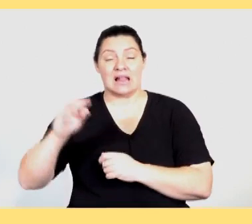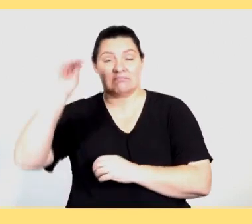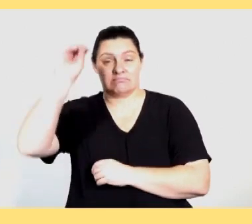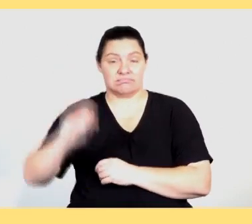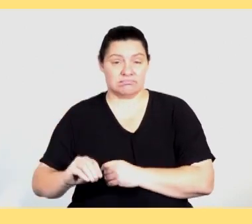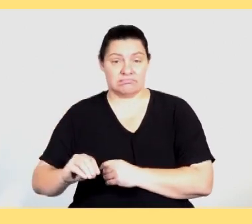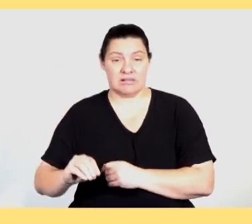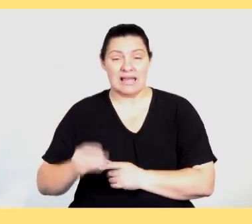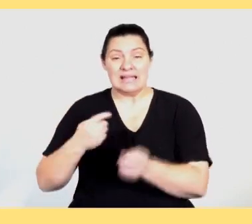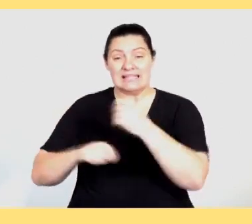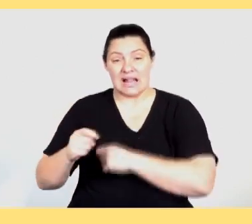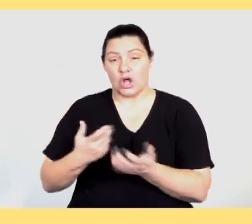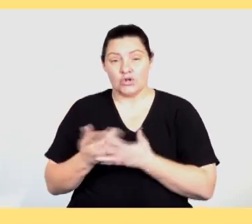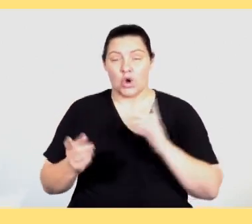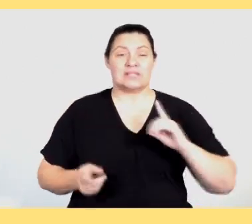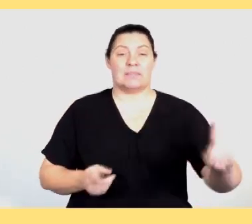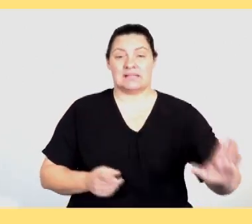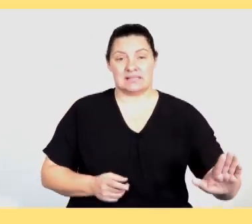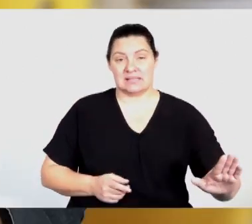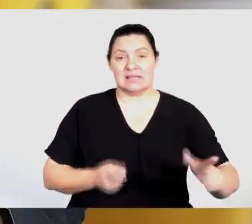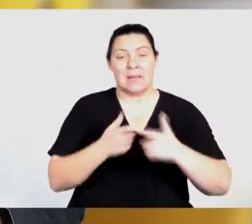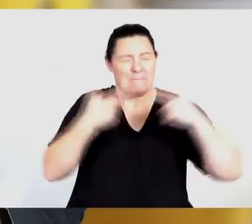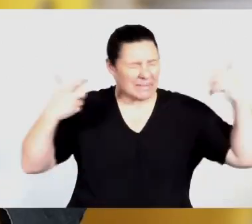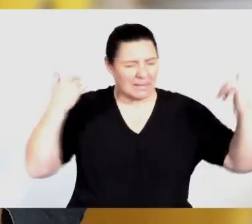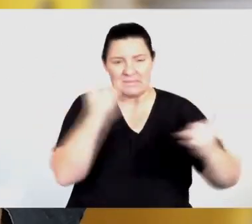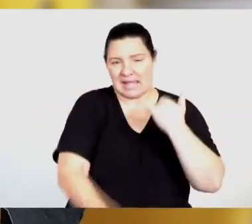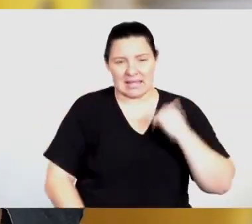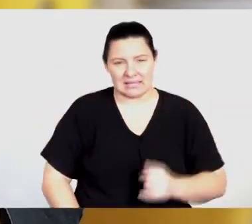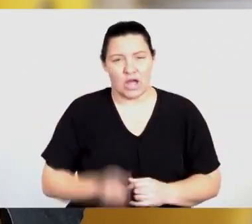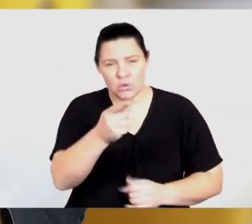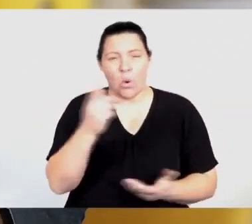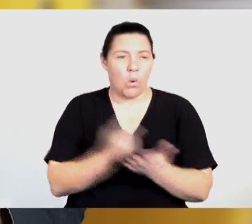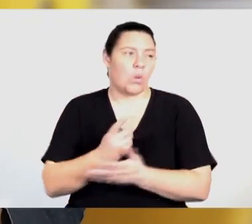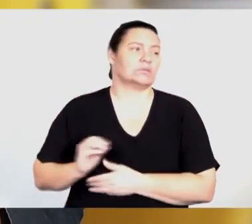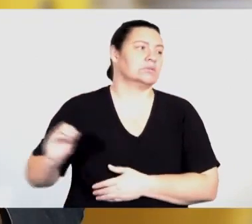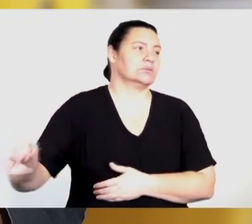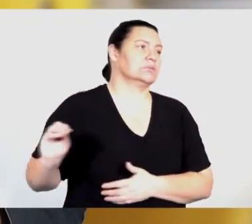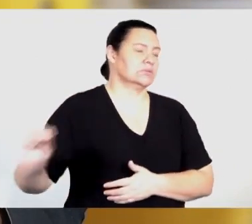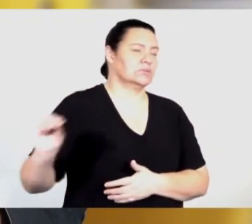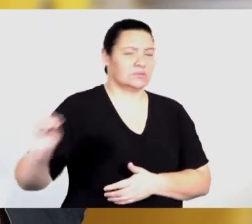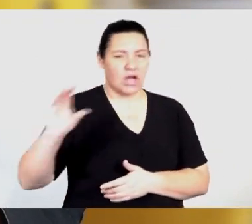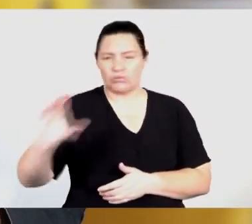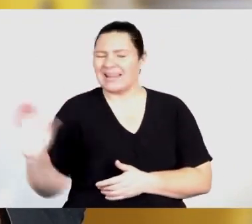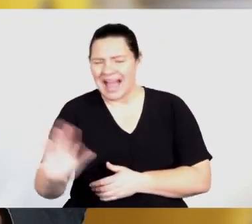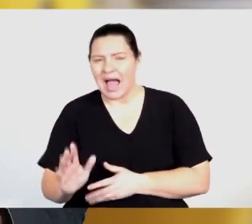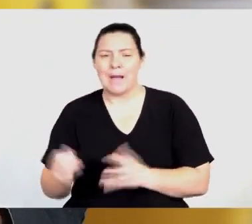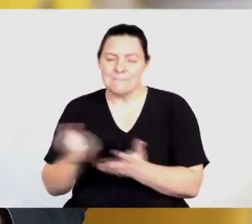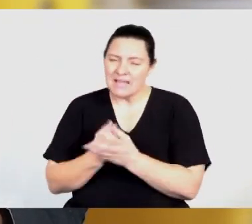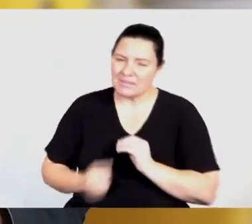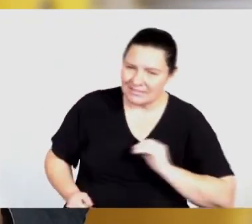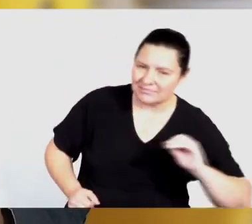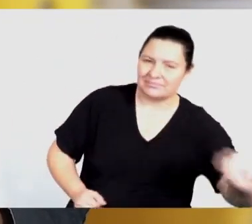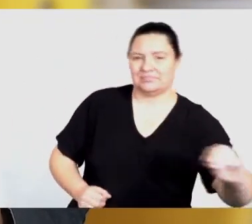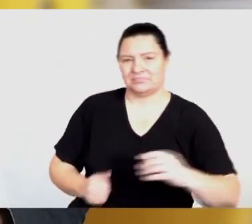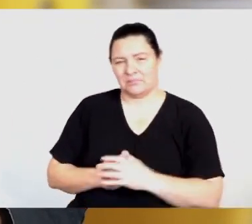credit side instead of the debit side, this is one of the biggest mistakes that I find that most of you learners do, that